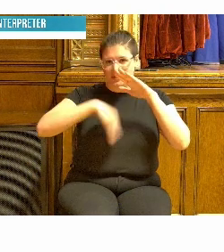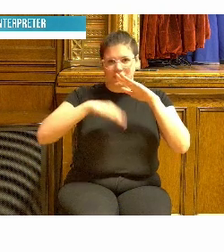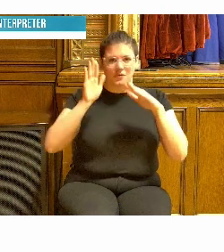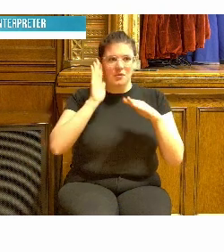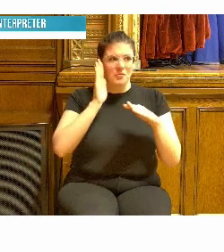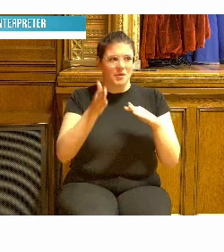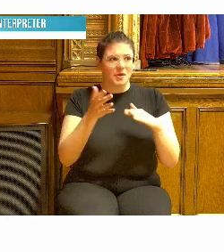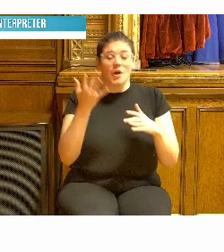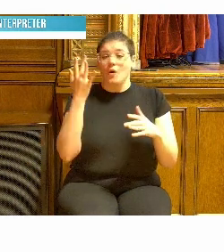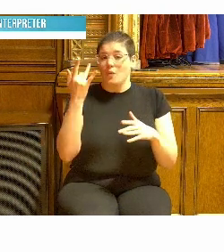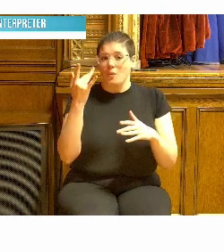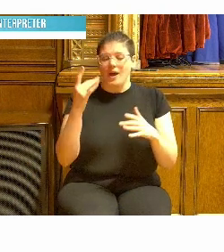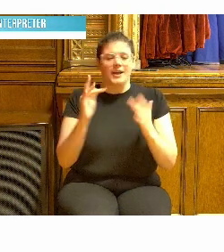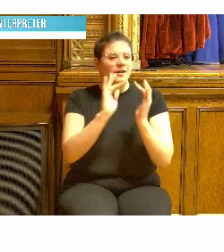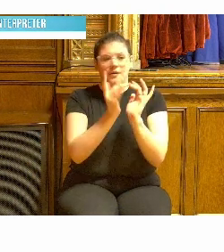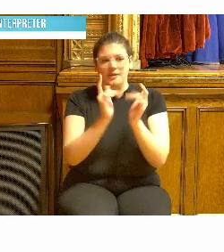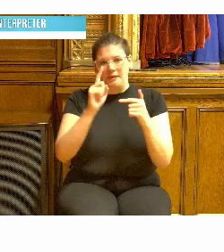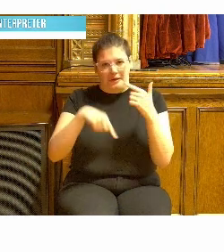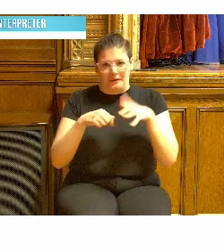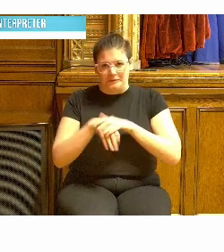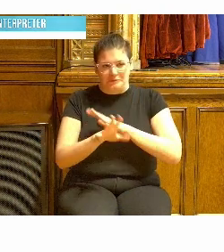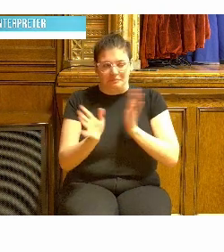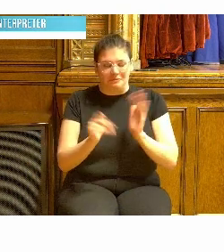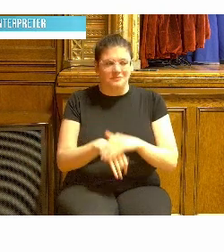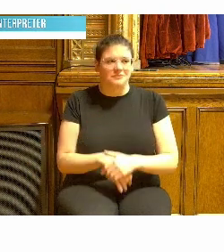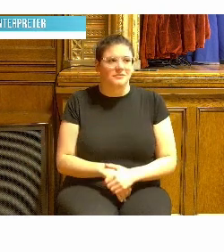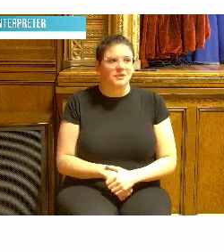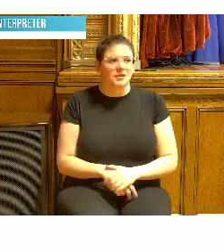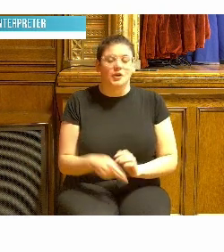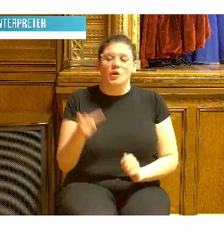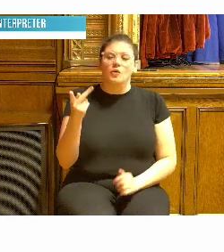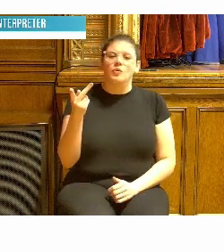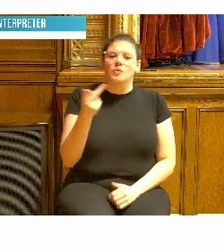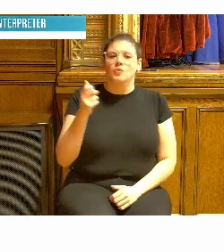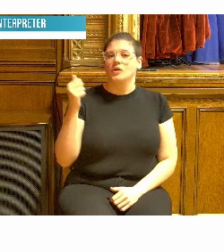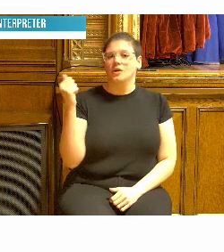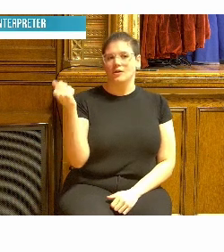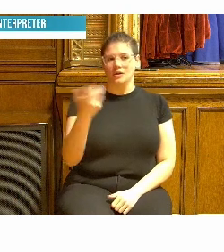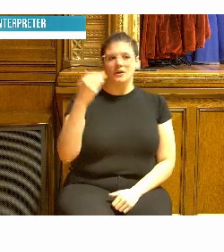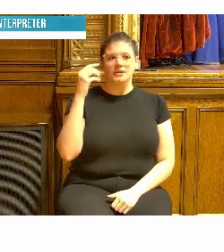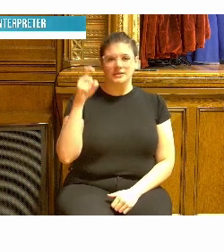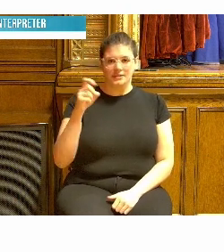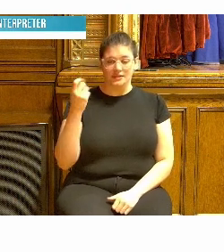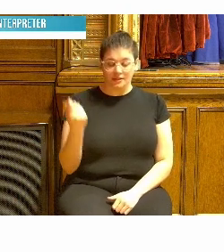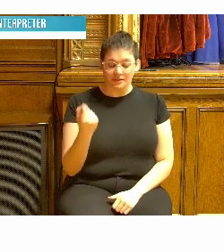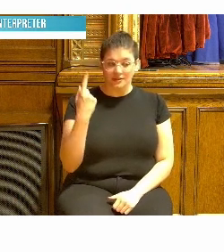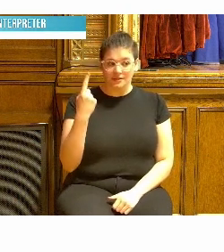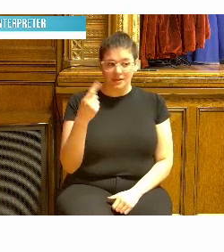can't submit things online. We all understand that reparations are important.